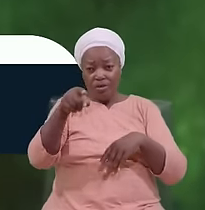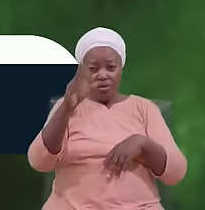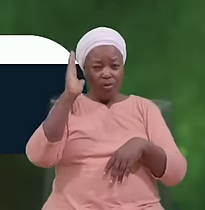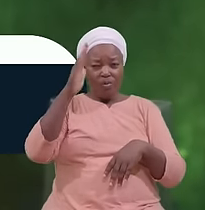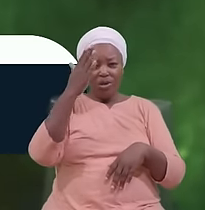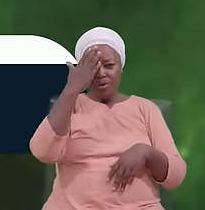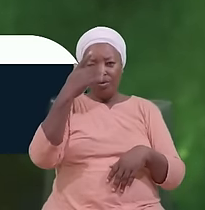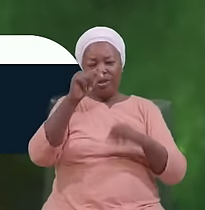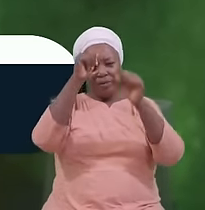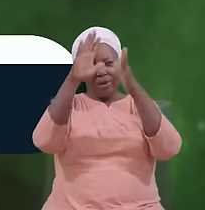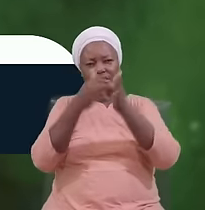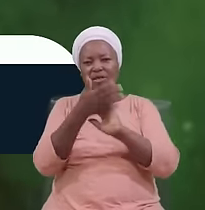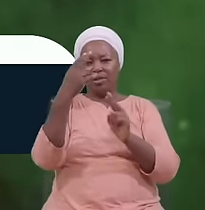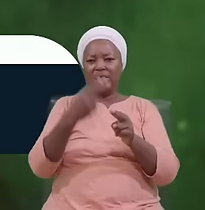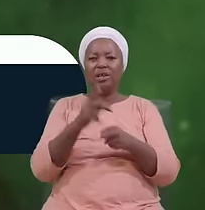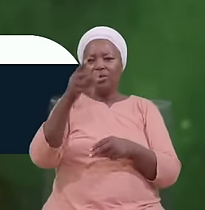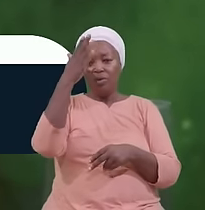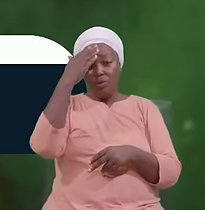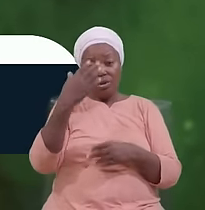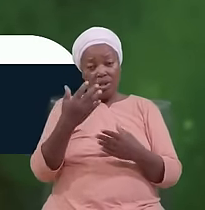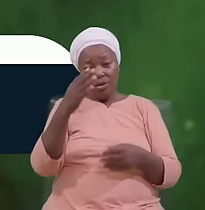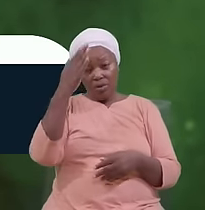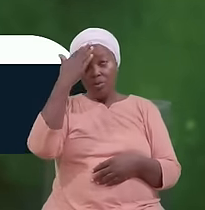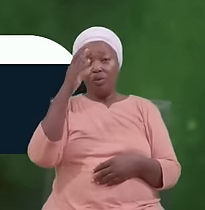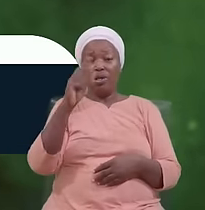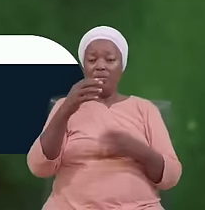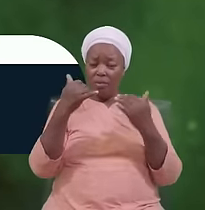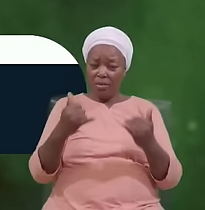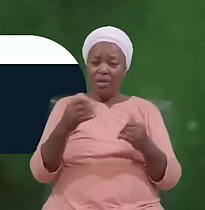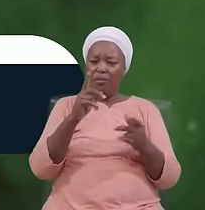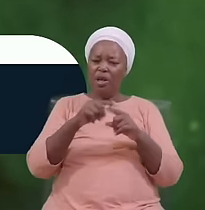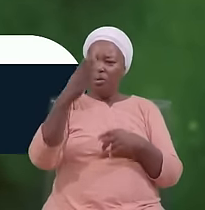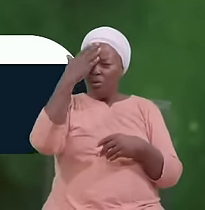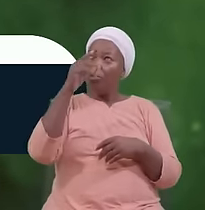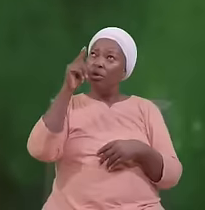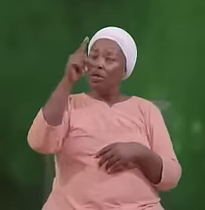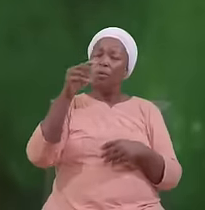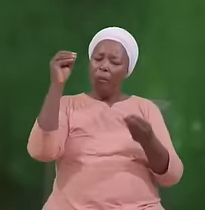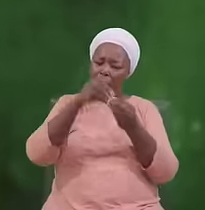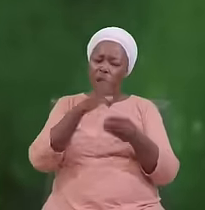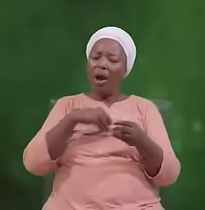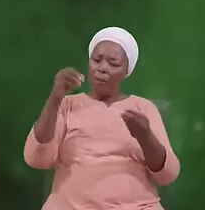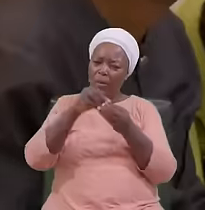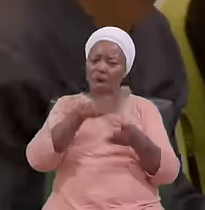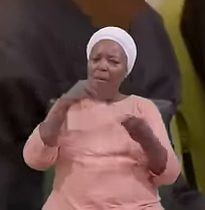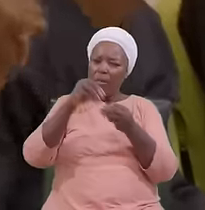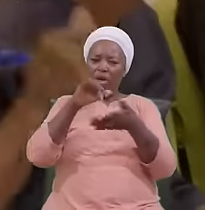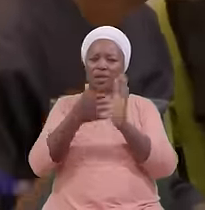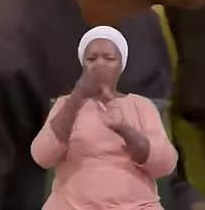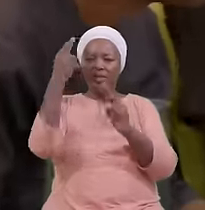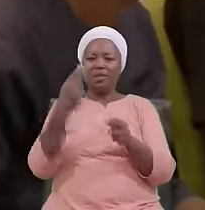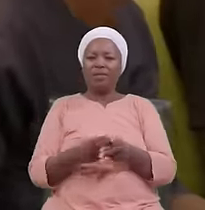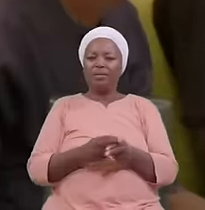Father. You know him already. You know him more and more and more in Jesus'